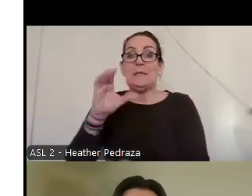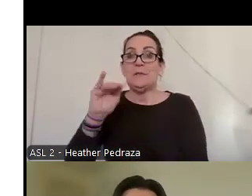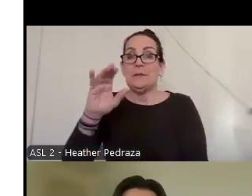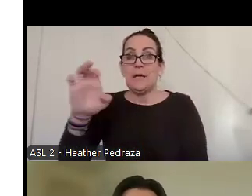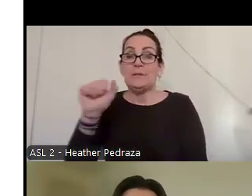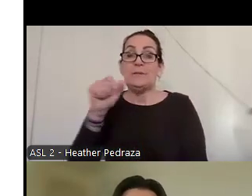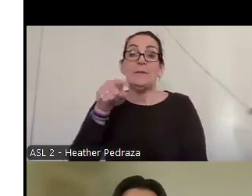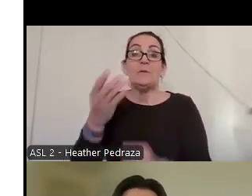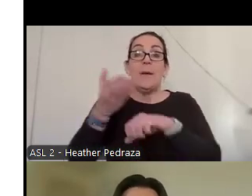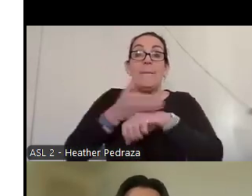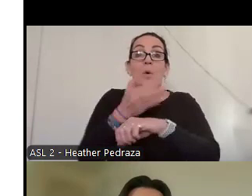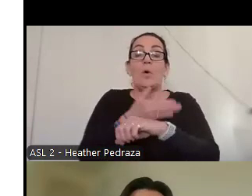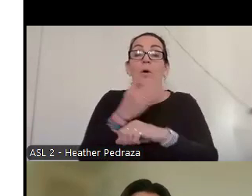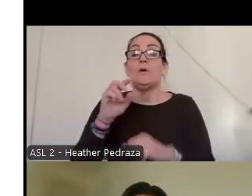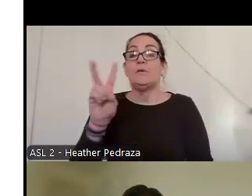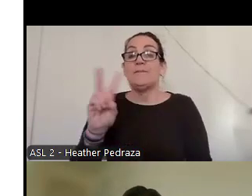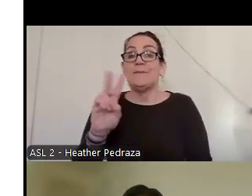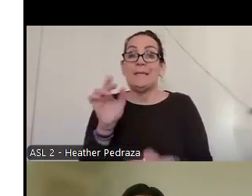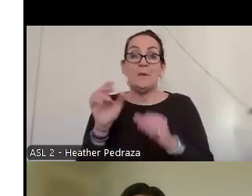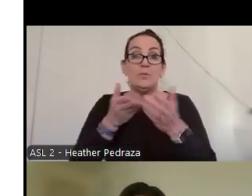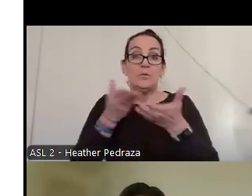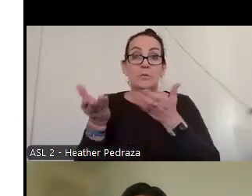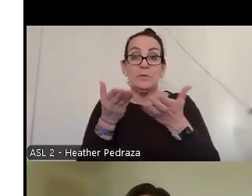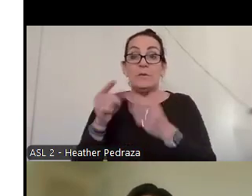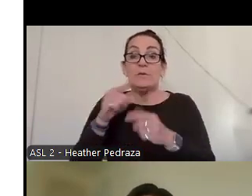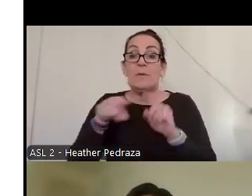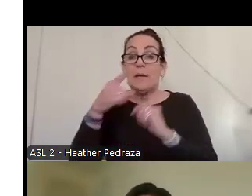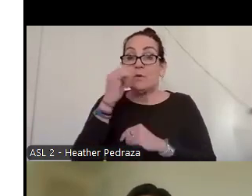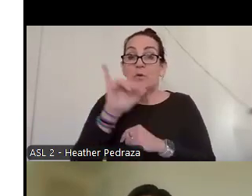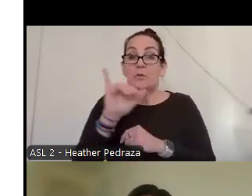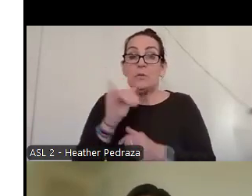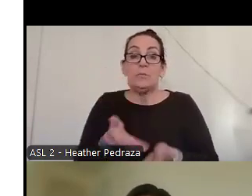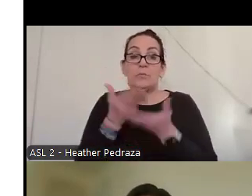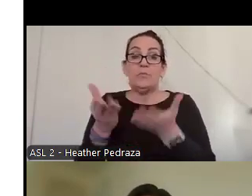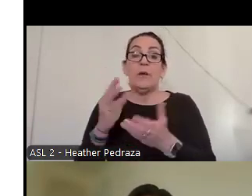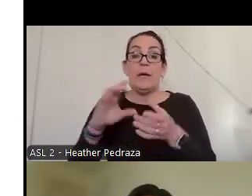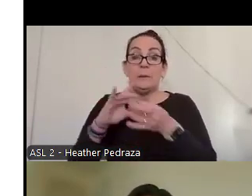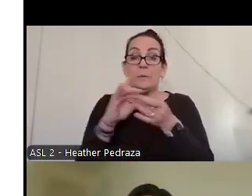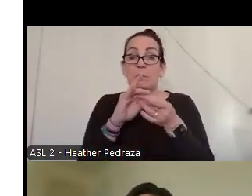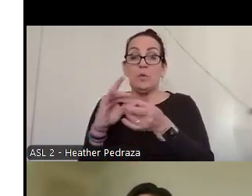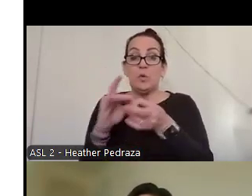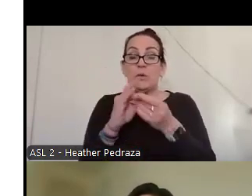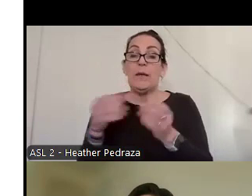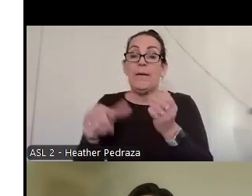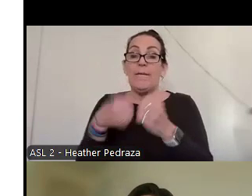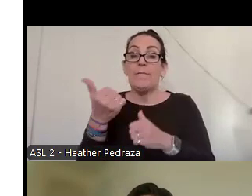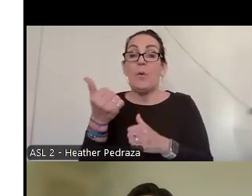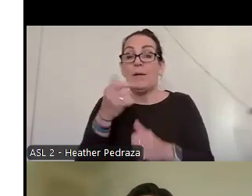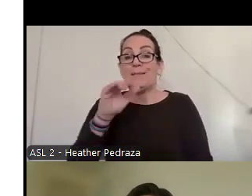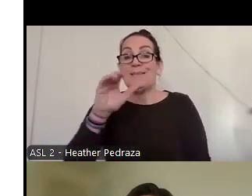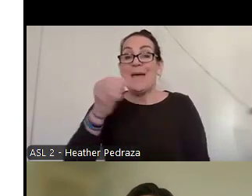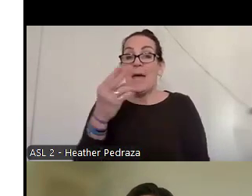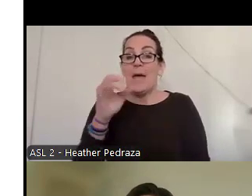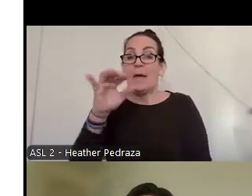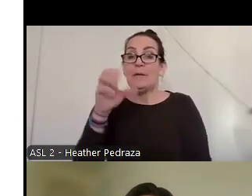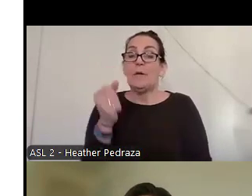it provides for continuity and avoids handoffs to other attorneys who are unfamiliar with the victim or their caregiver and